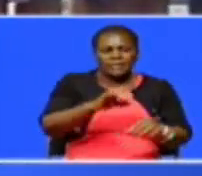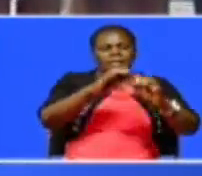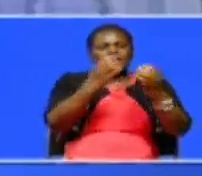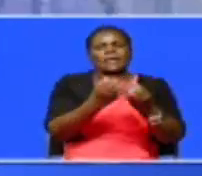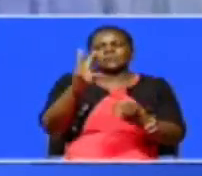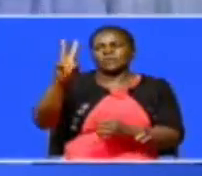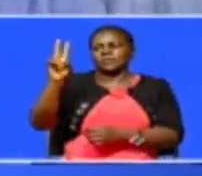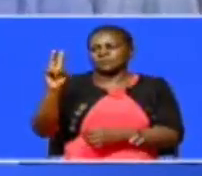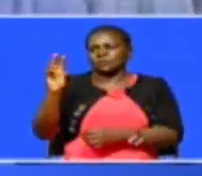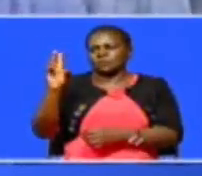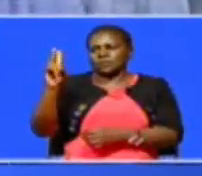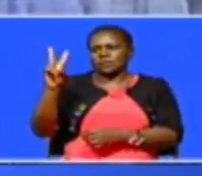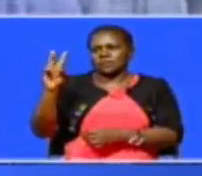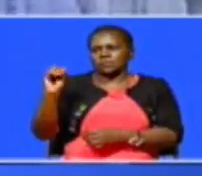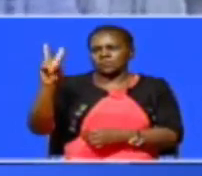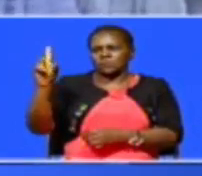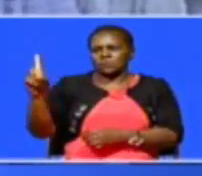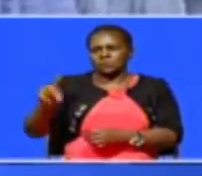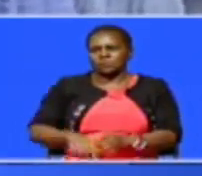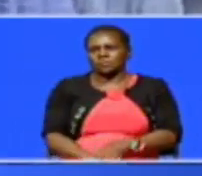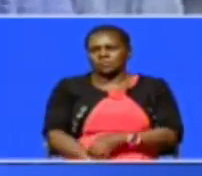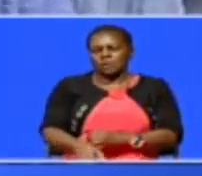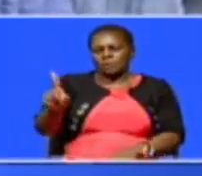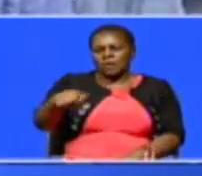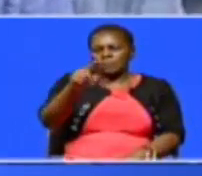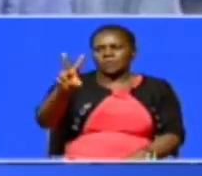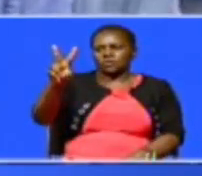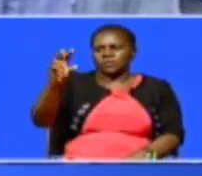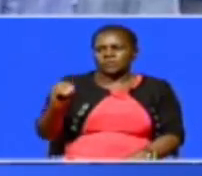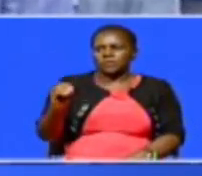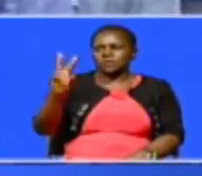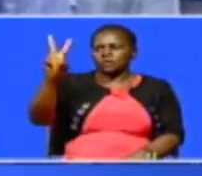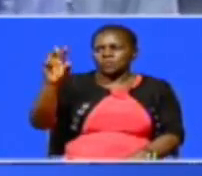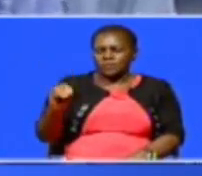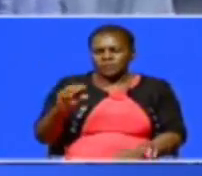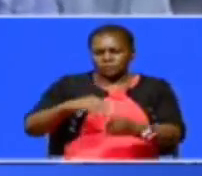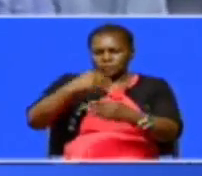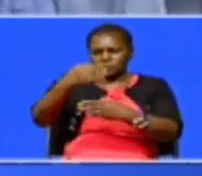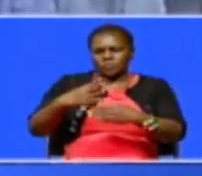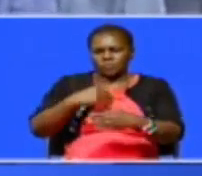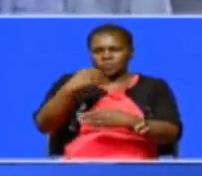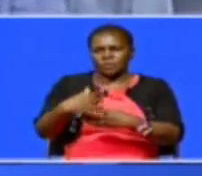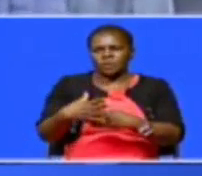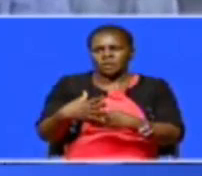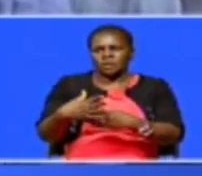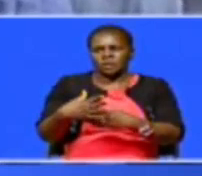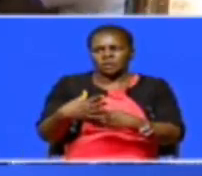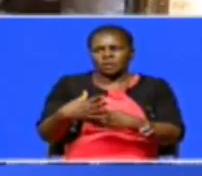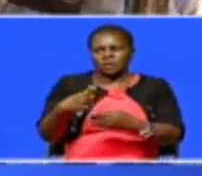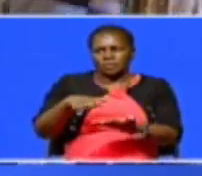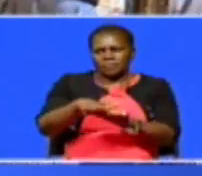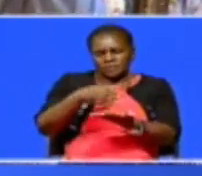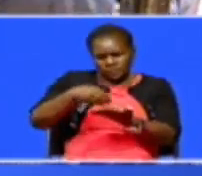in 2021. The cancellation of 2020 academic calendar has, however, only affected basic